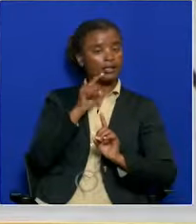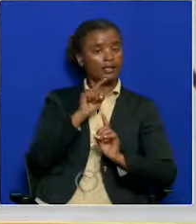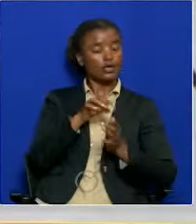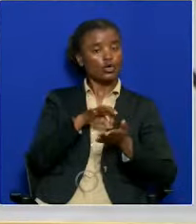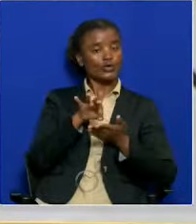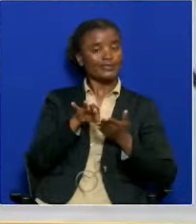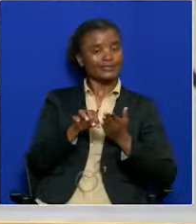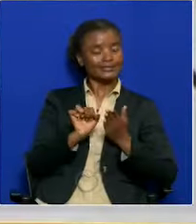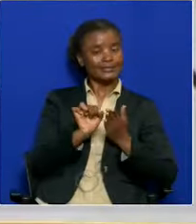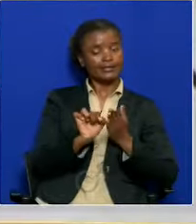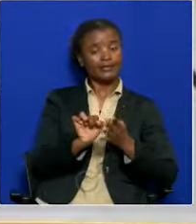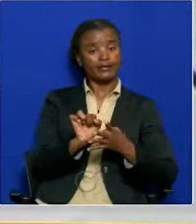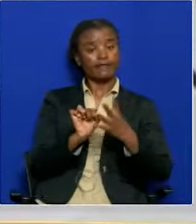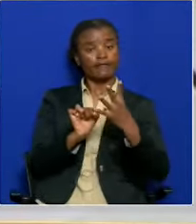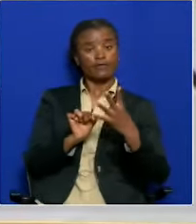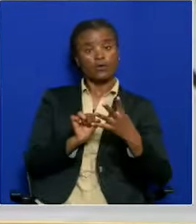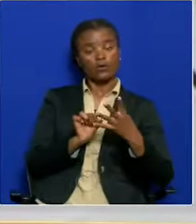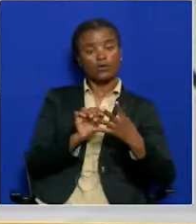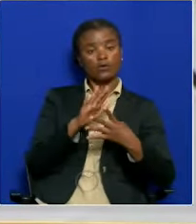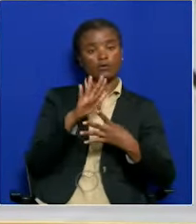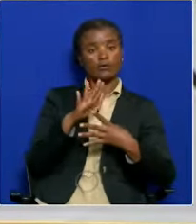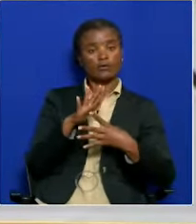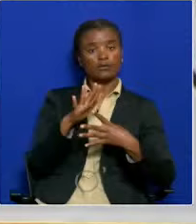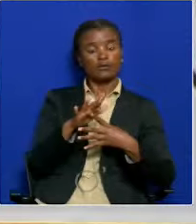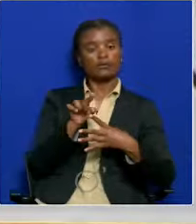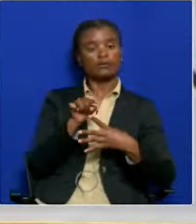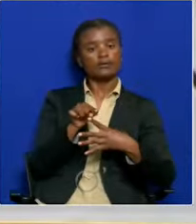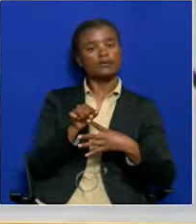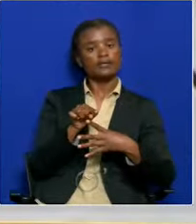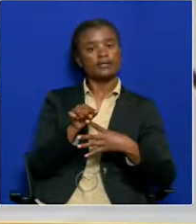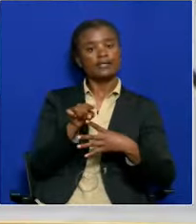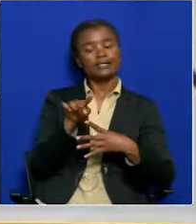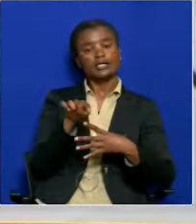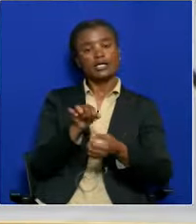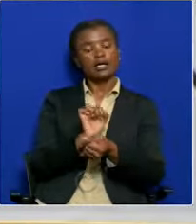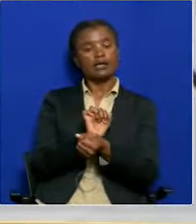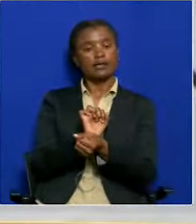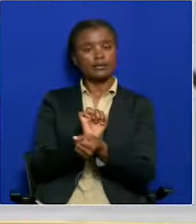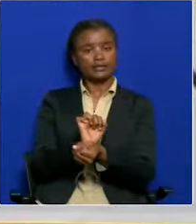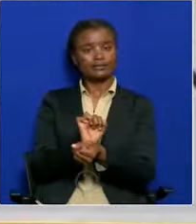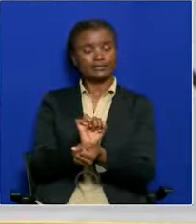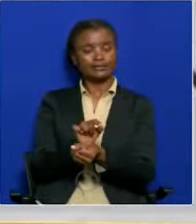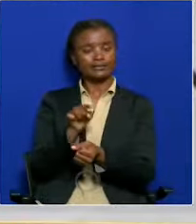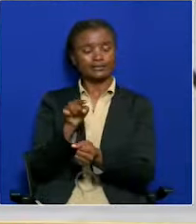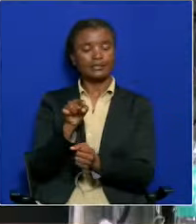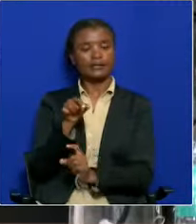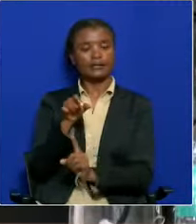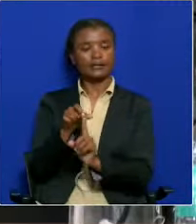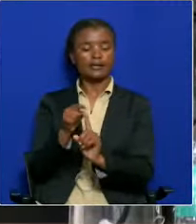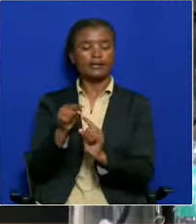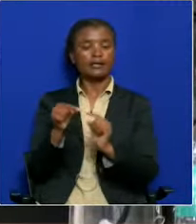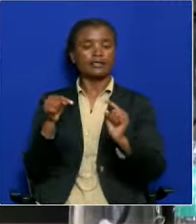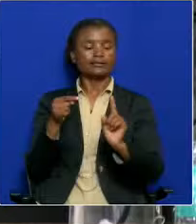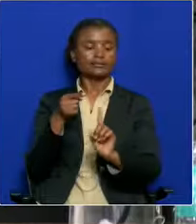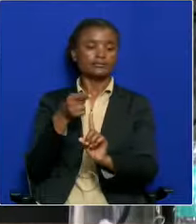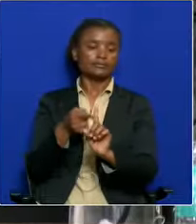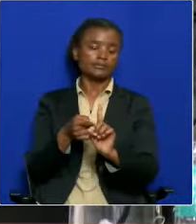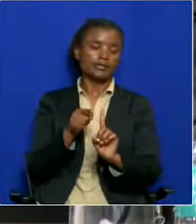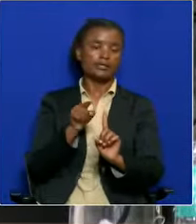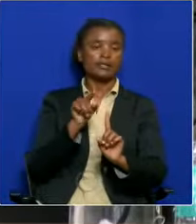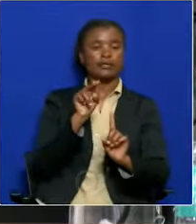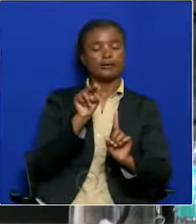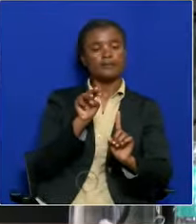4, they related to the arrest or warrant against Musa Kaula. Those are the 4 themes